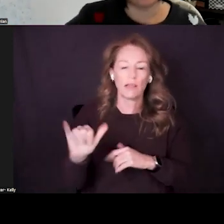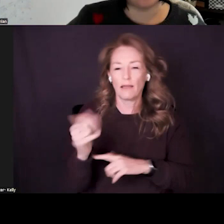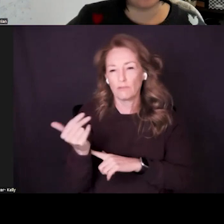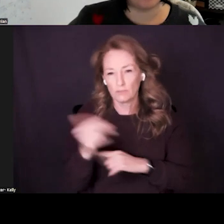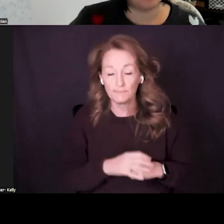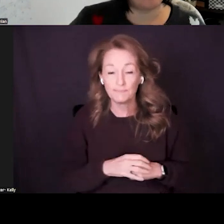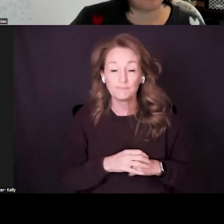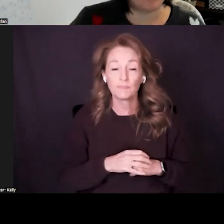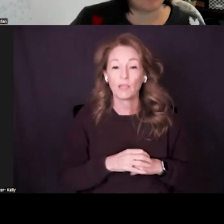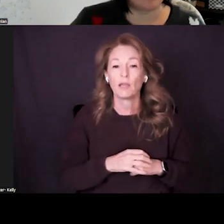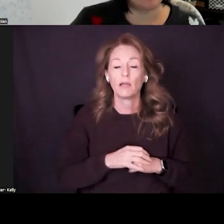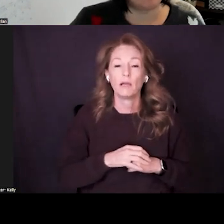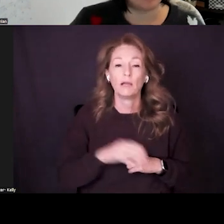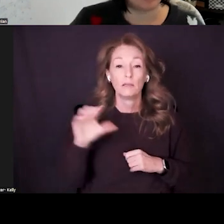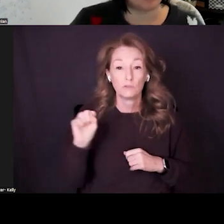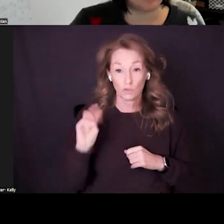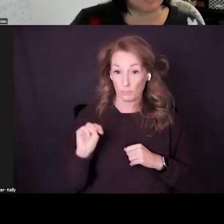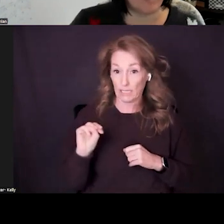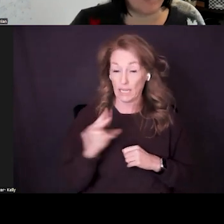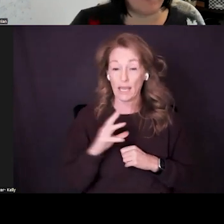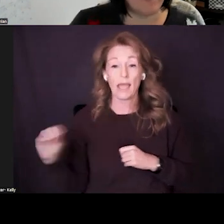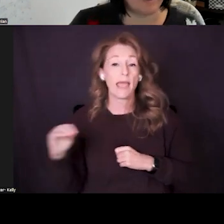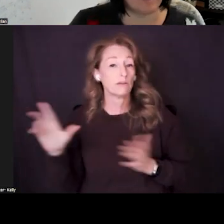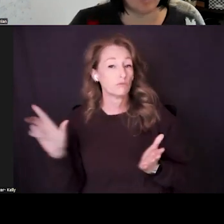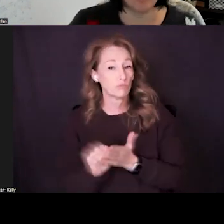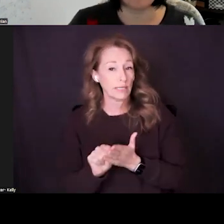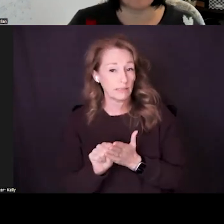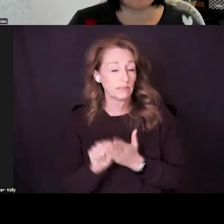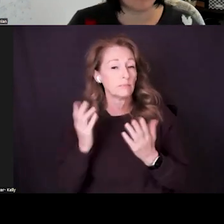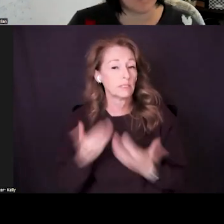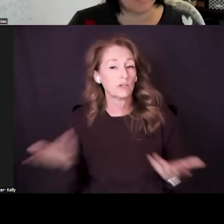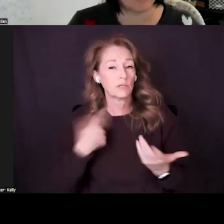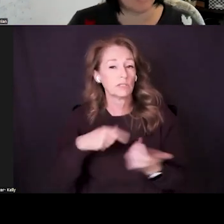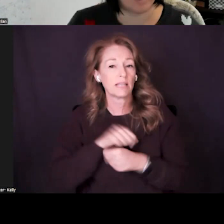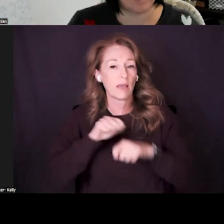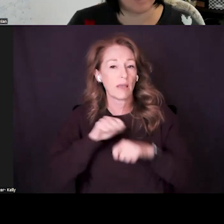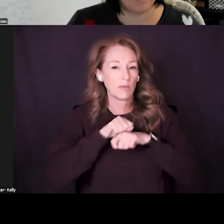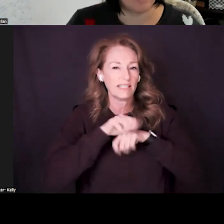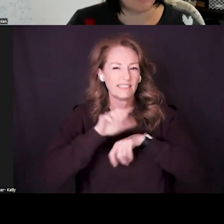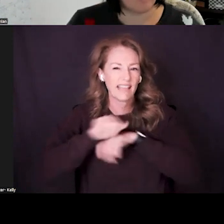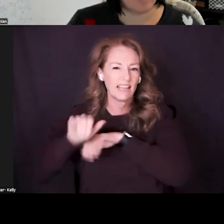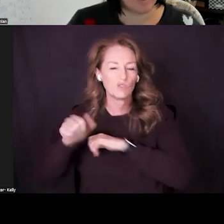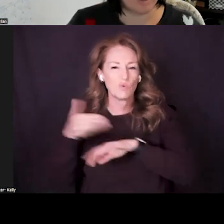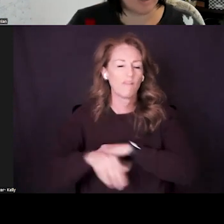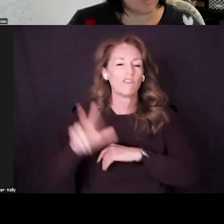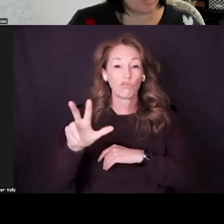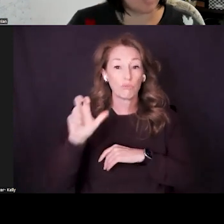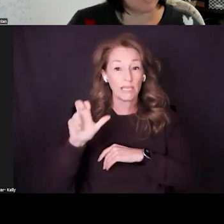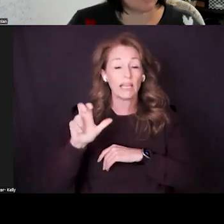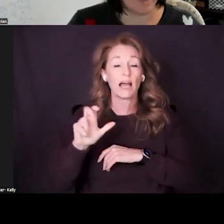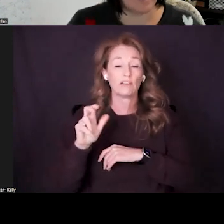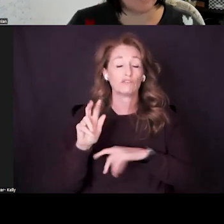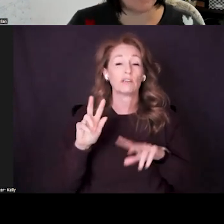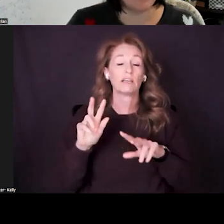and then in print materials as well that we mailed out to over 300 tribal organizations